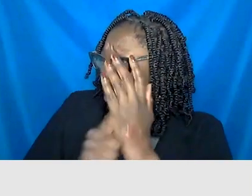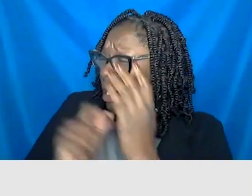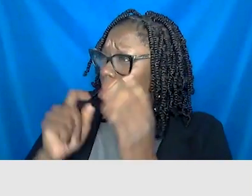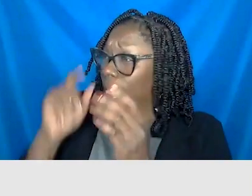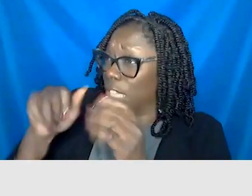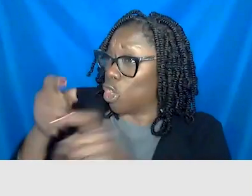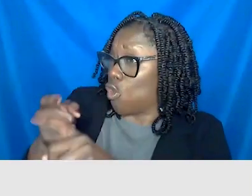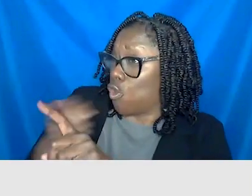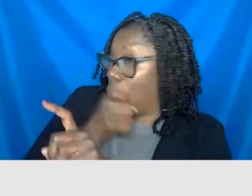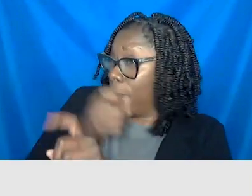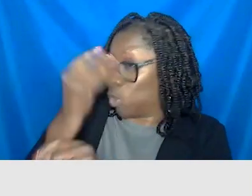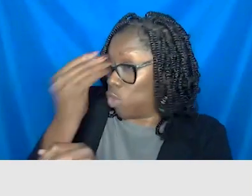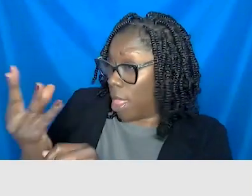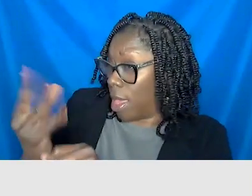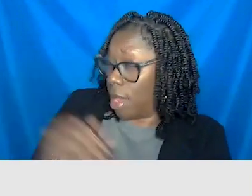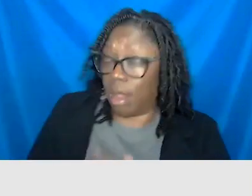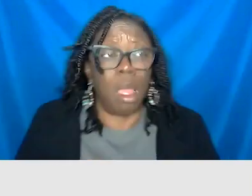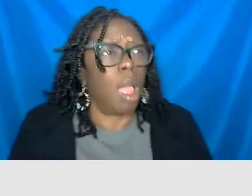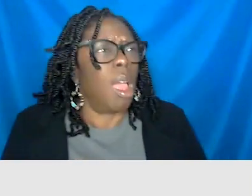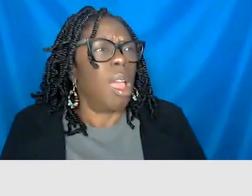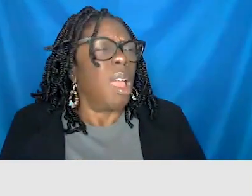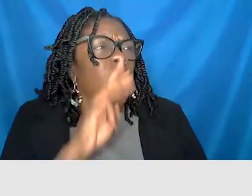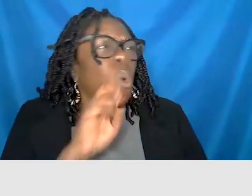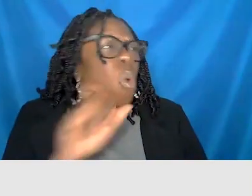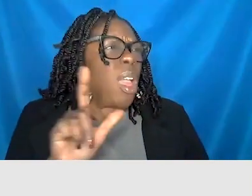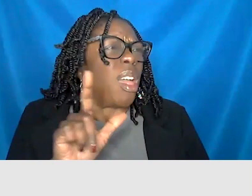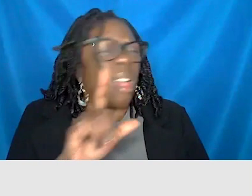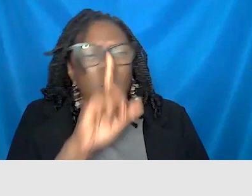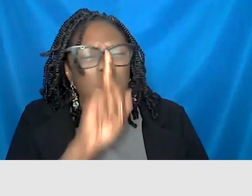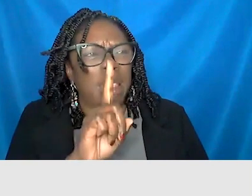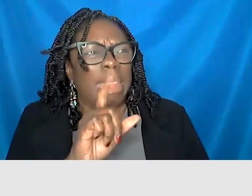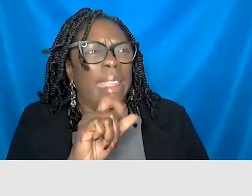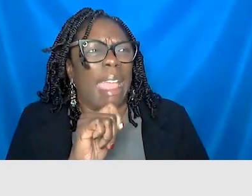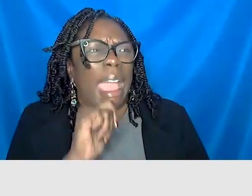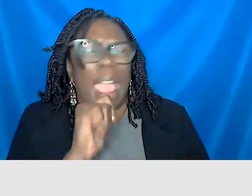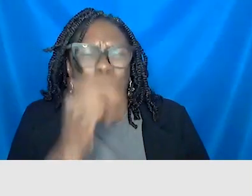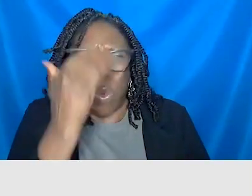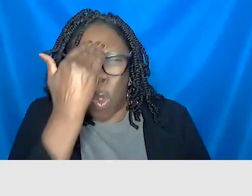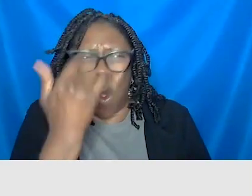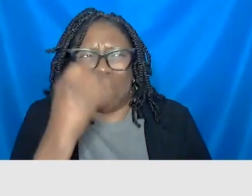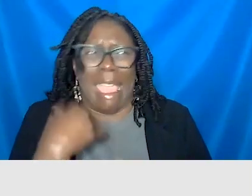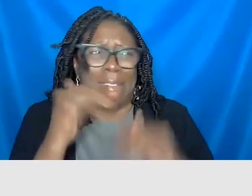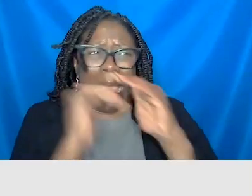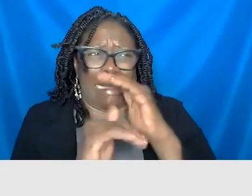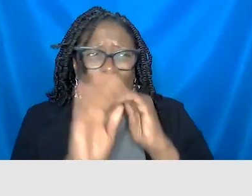article from, or does that not work? I don't know if it has access to that. I think I would have to have like